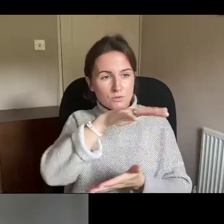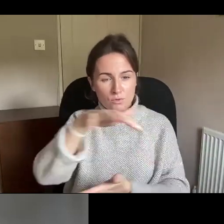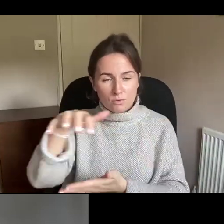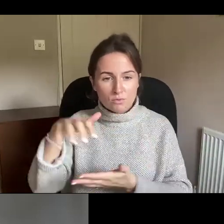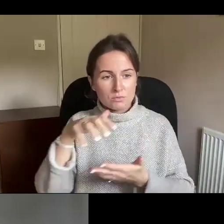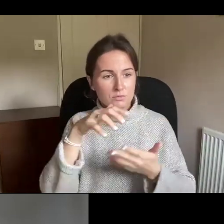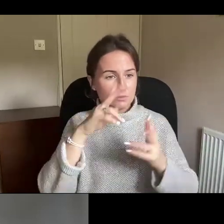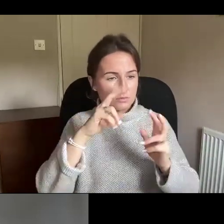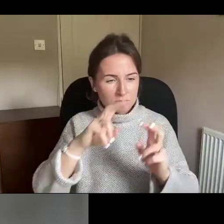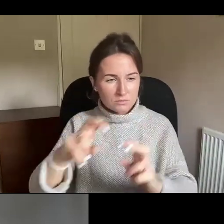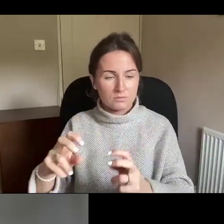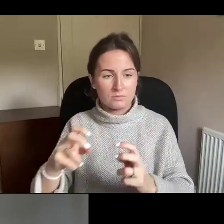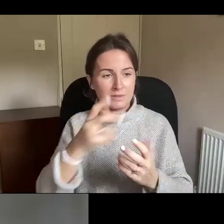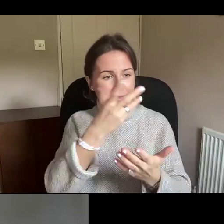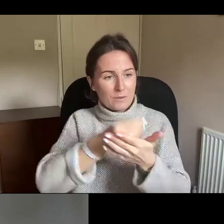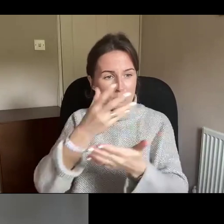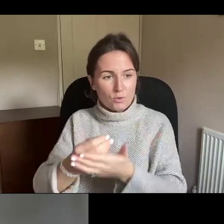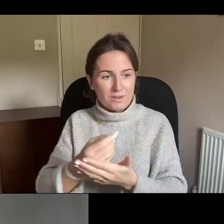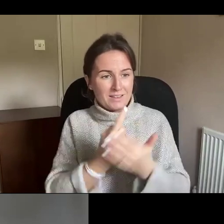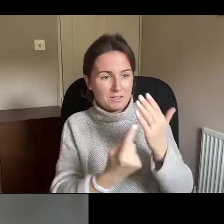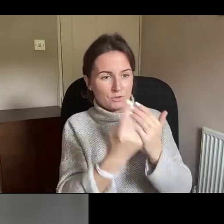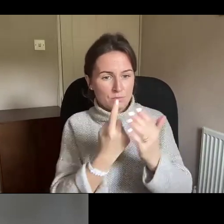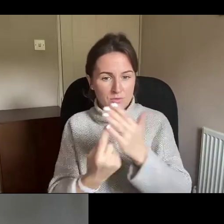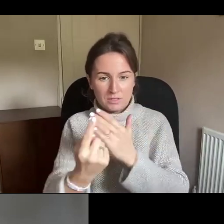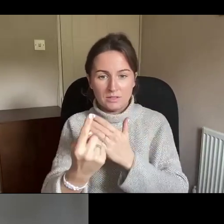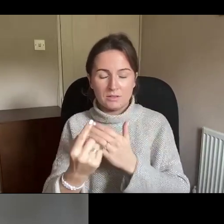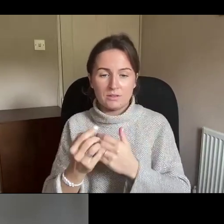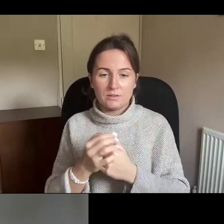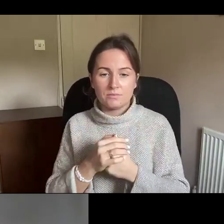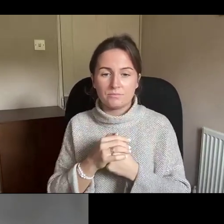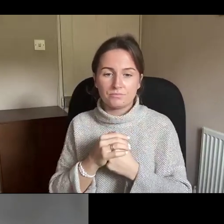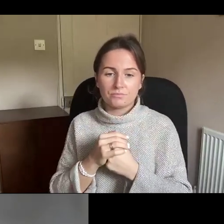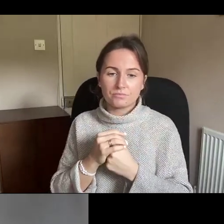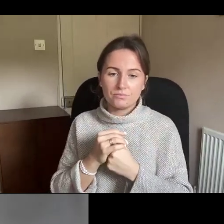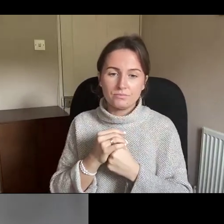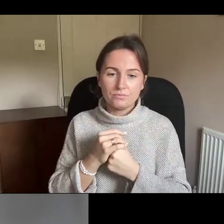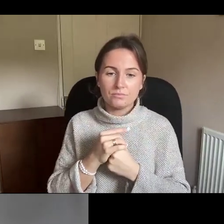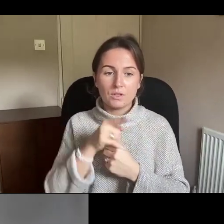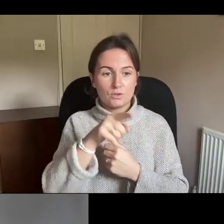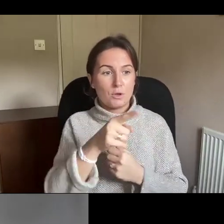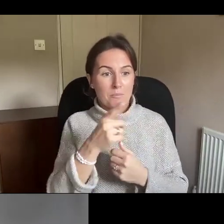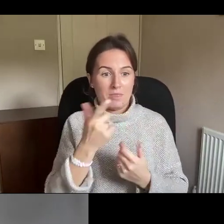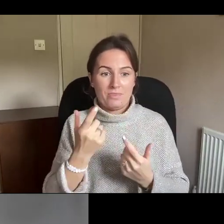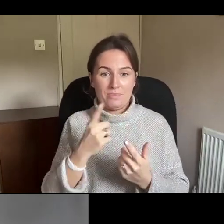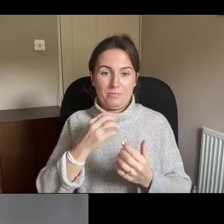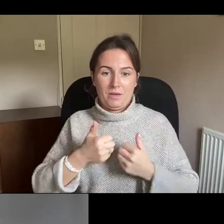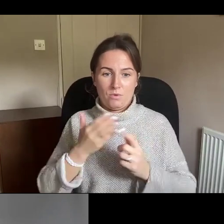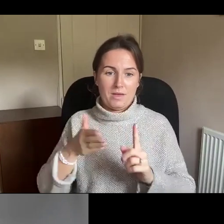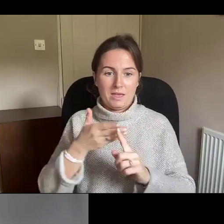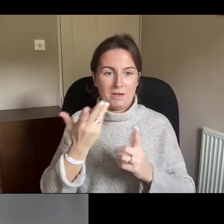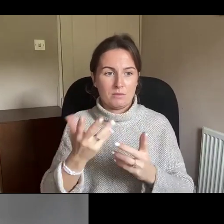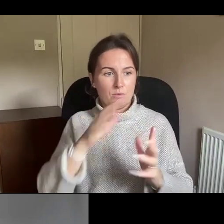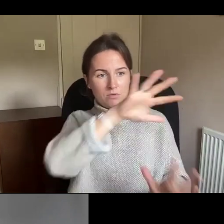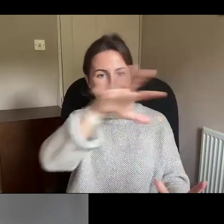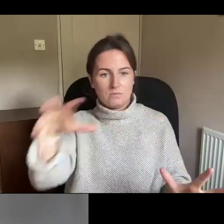each of those data sets individually, which is kind of one of the beauties of the Explorer because it kind of brings it all into one place. But no, we can't